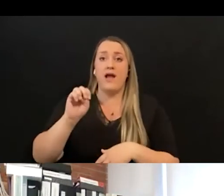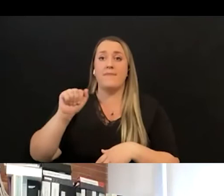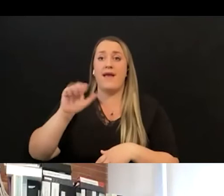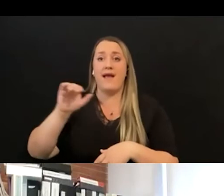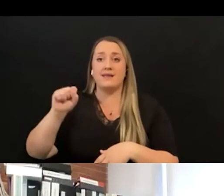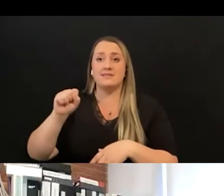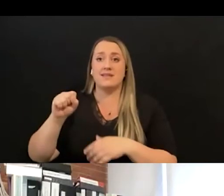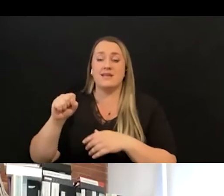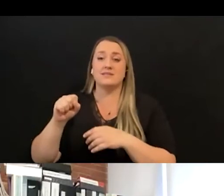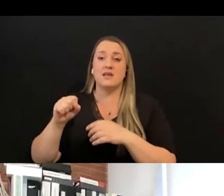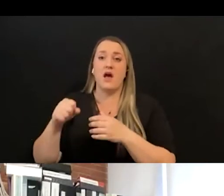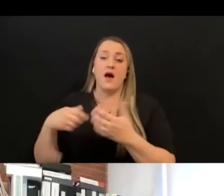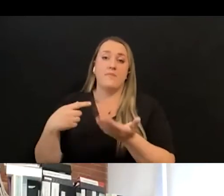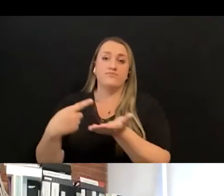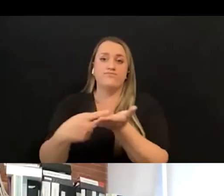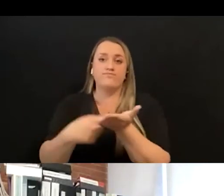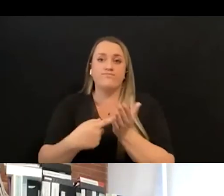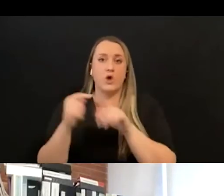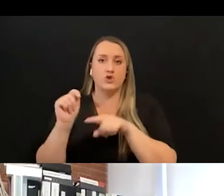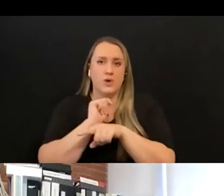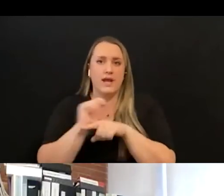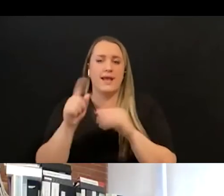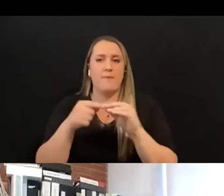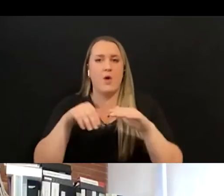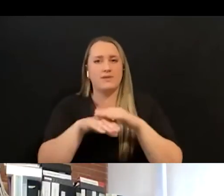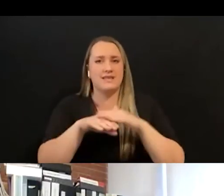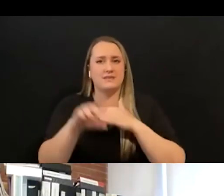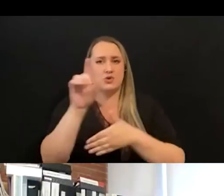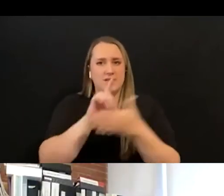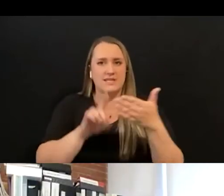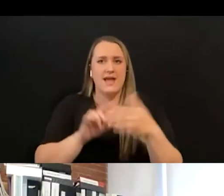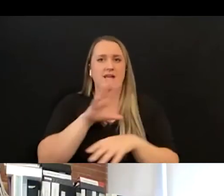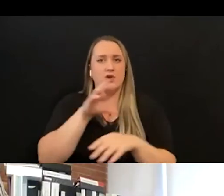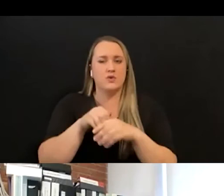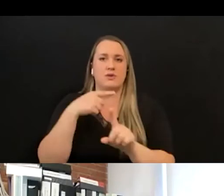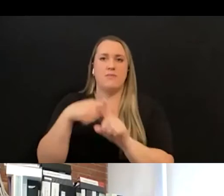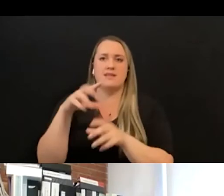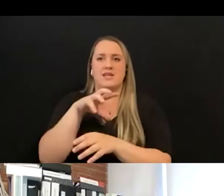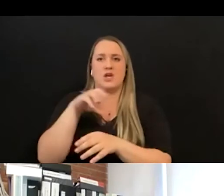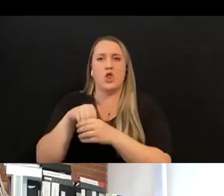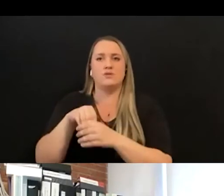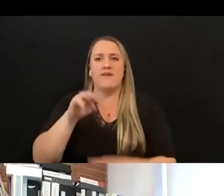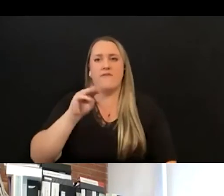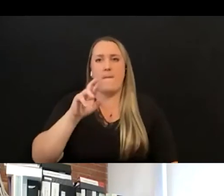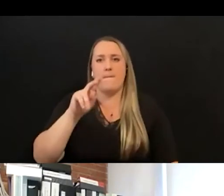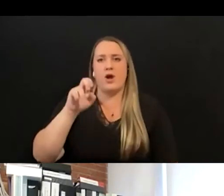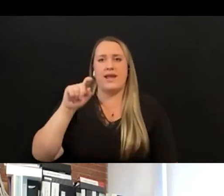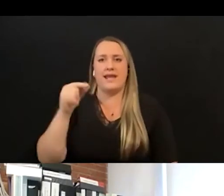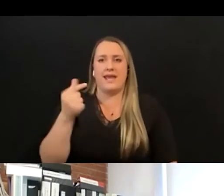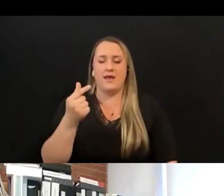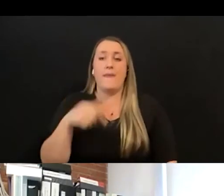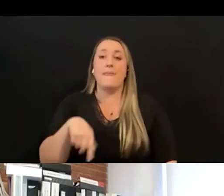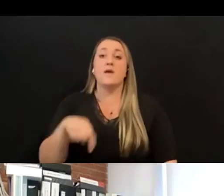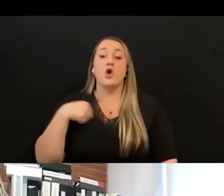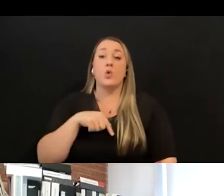around accessible design, inclusion, and also inclusive marketing. I will say we also